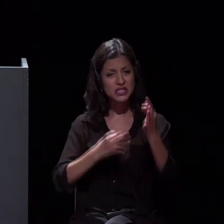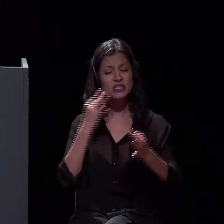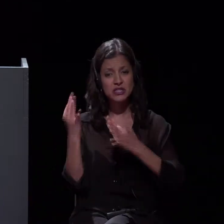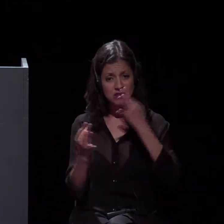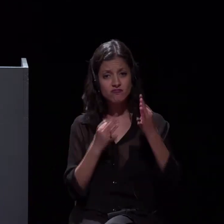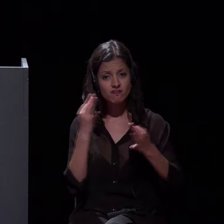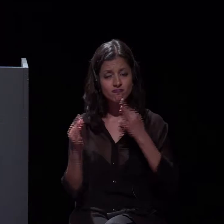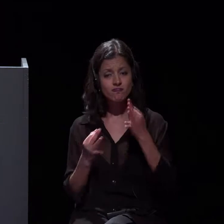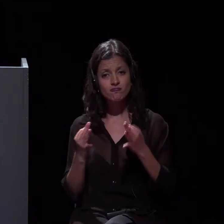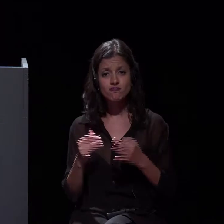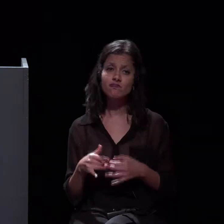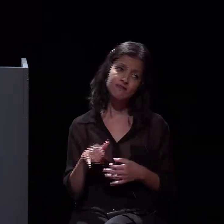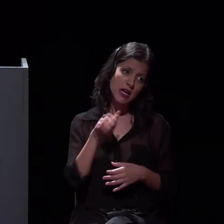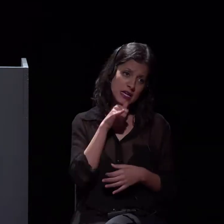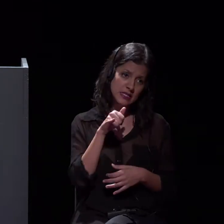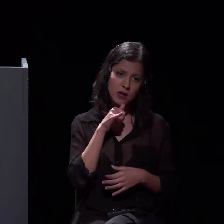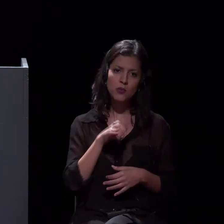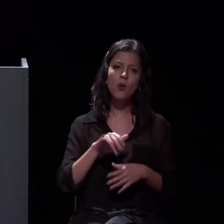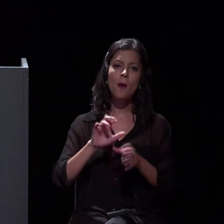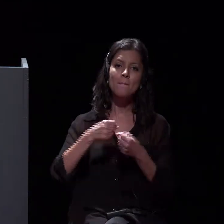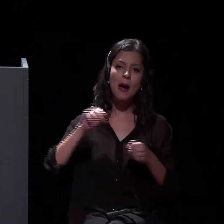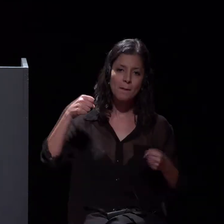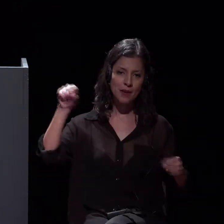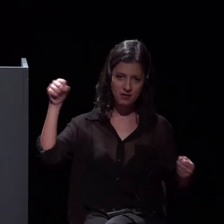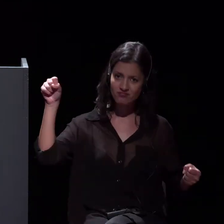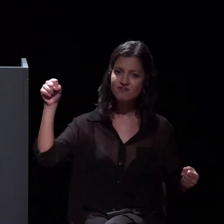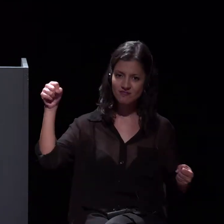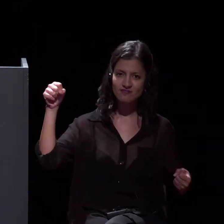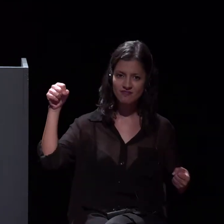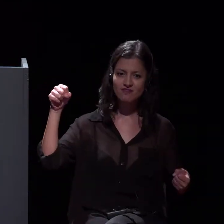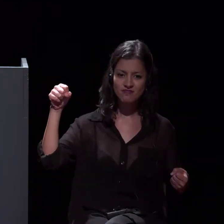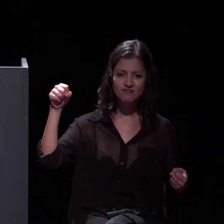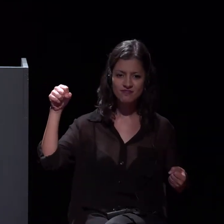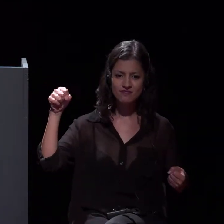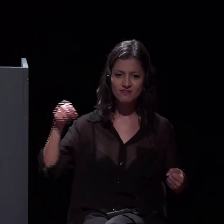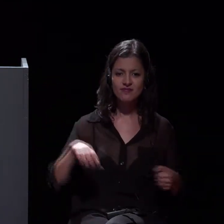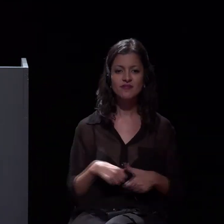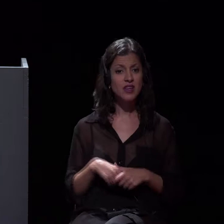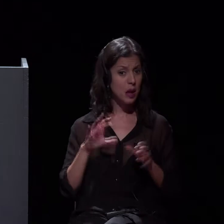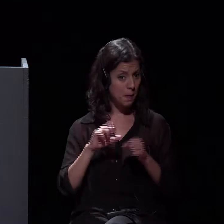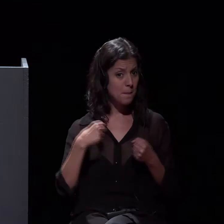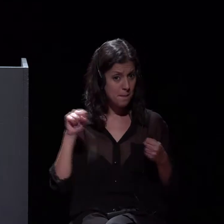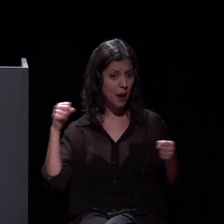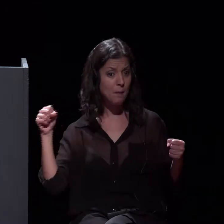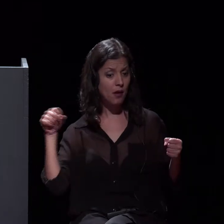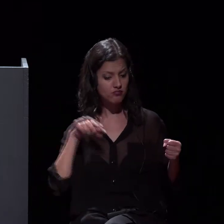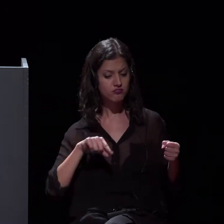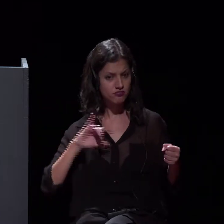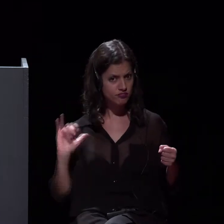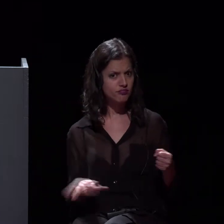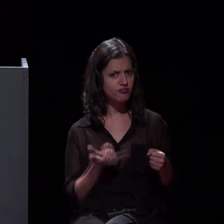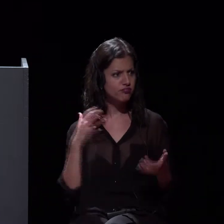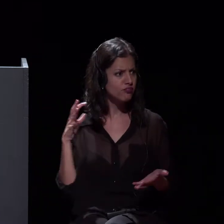cartography and the idea of the map, which was an instrument of colonization, but also of a